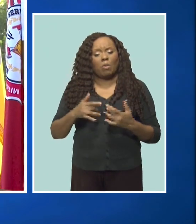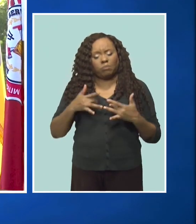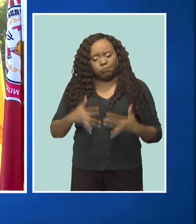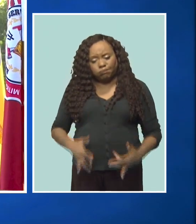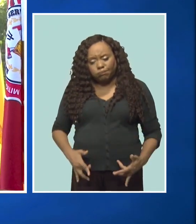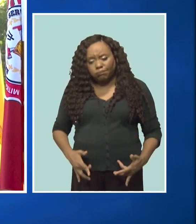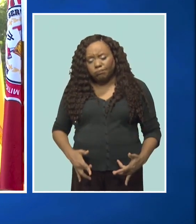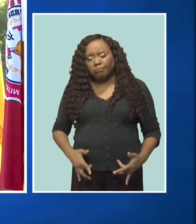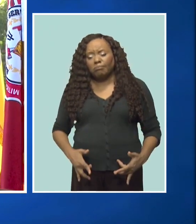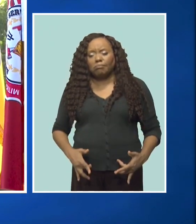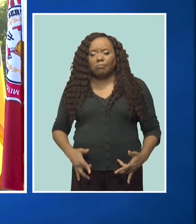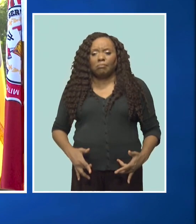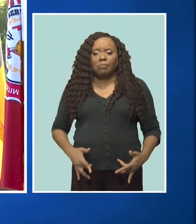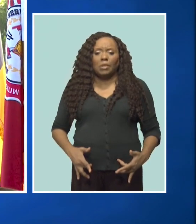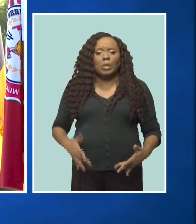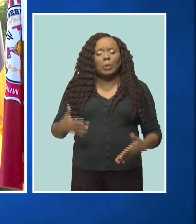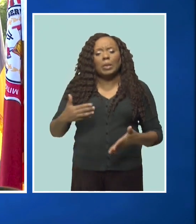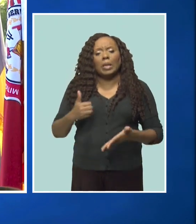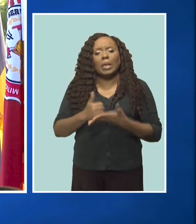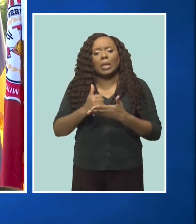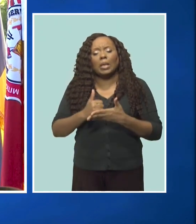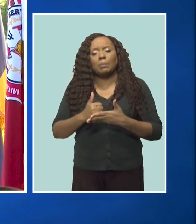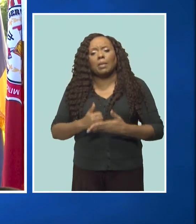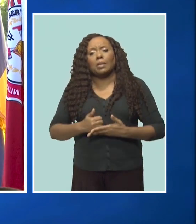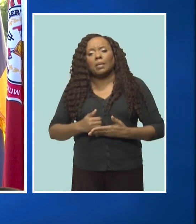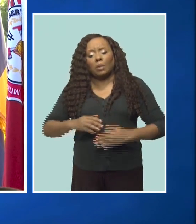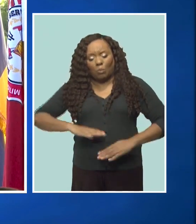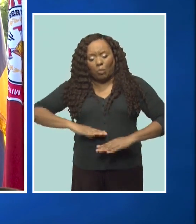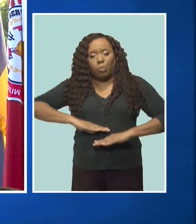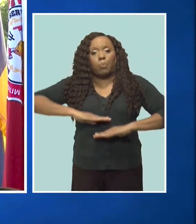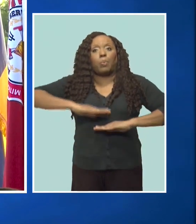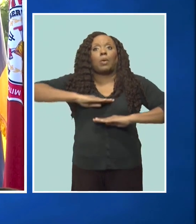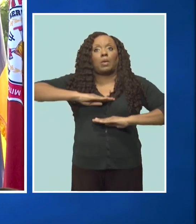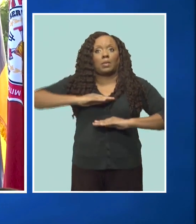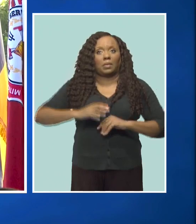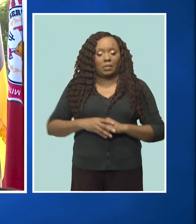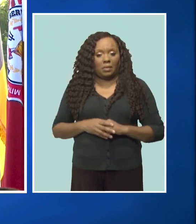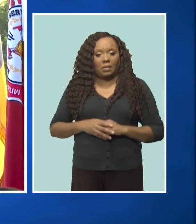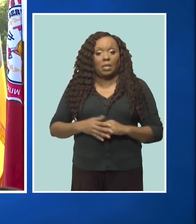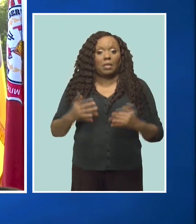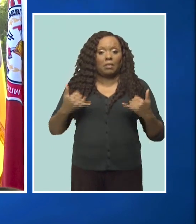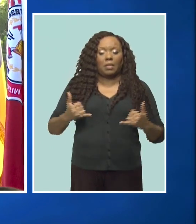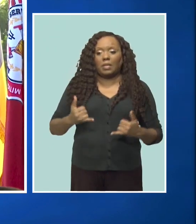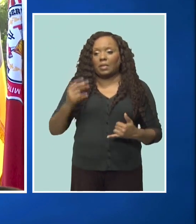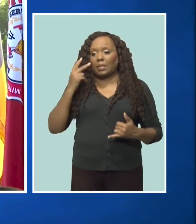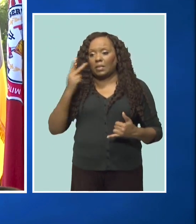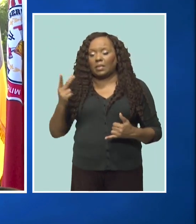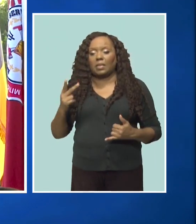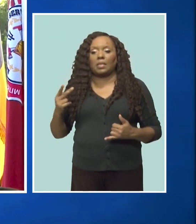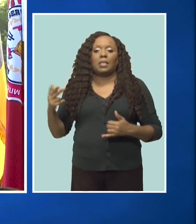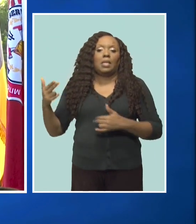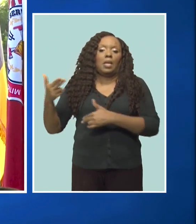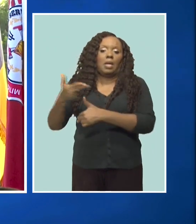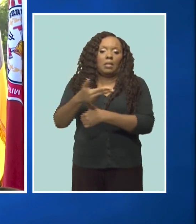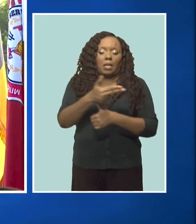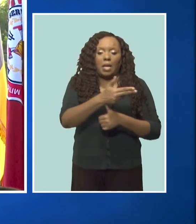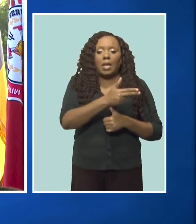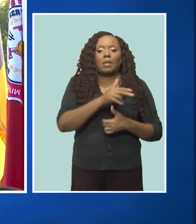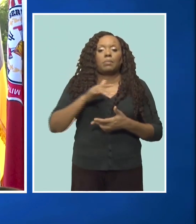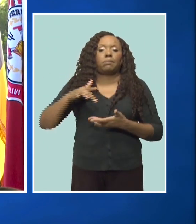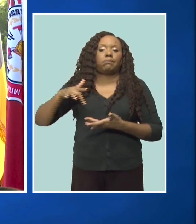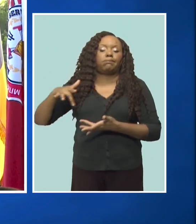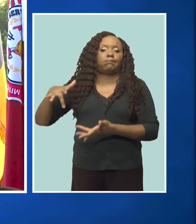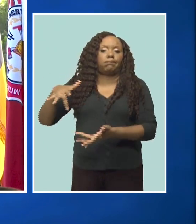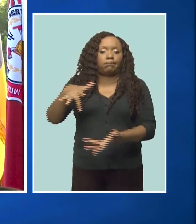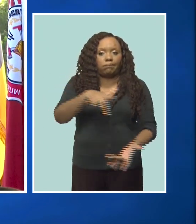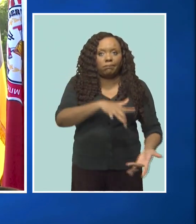With the way the climate is going, with the strength of the storms, you all see those storms spinning out in the Atlantic right now. They're spinning the Atlantic, but quite